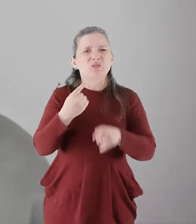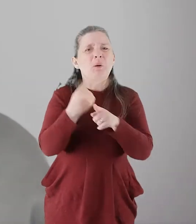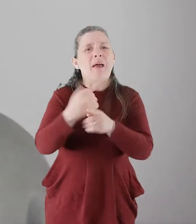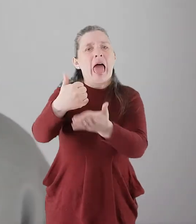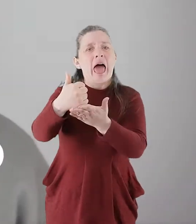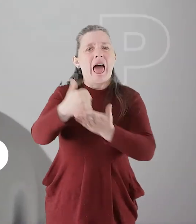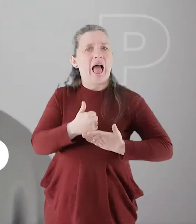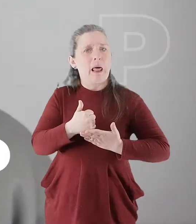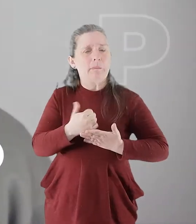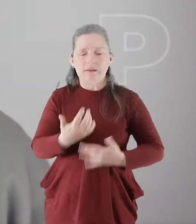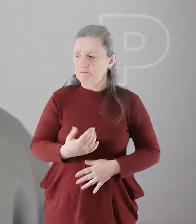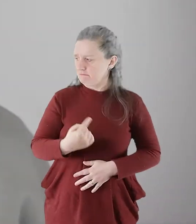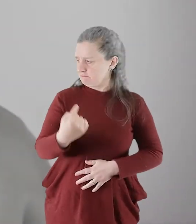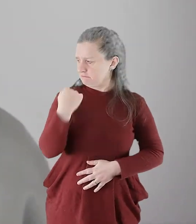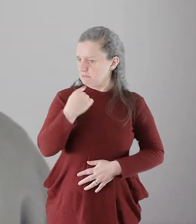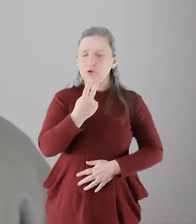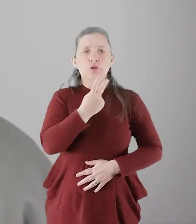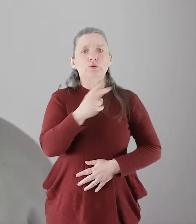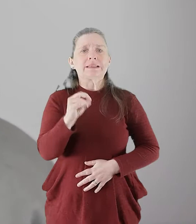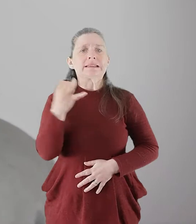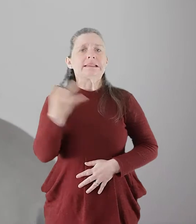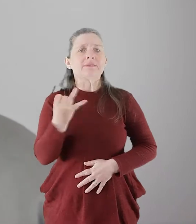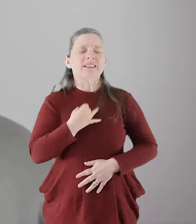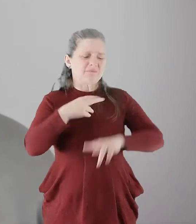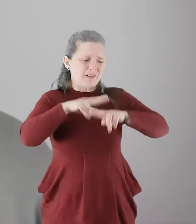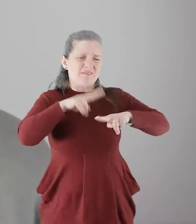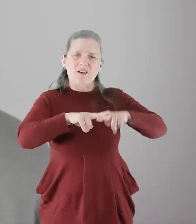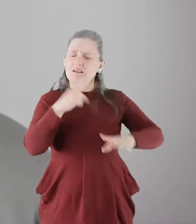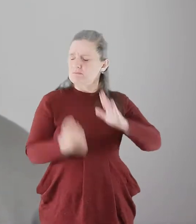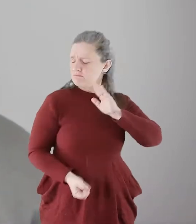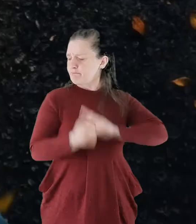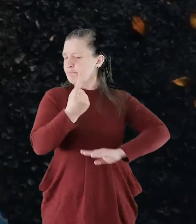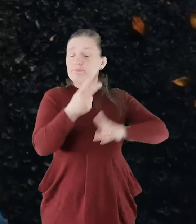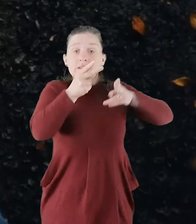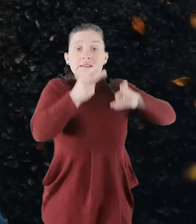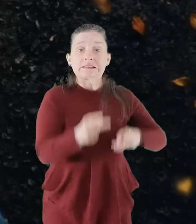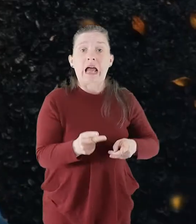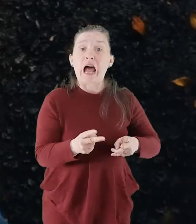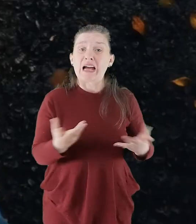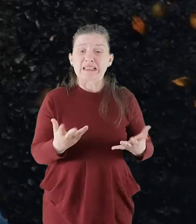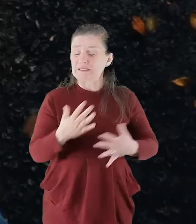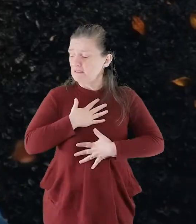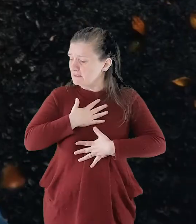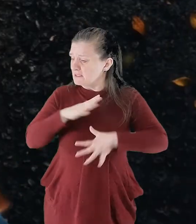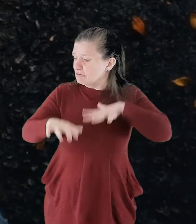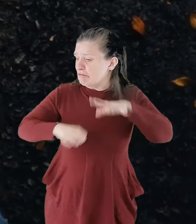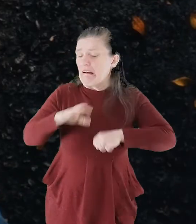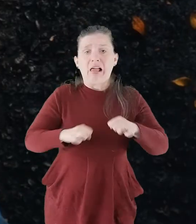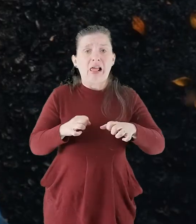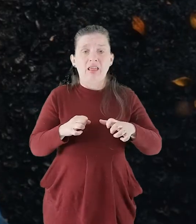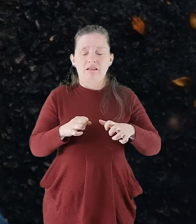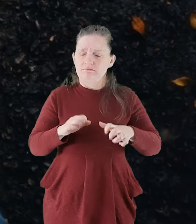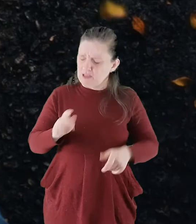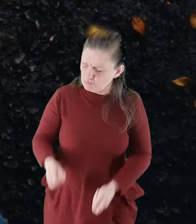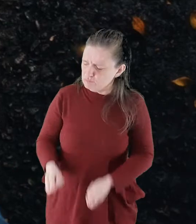about help. Now, in 2017, I lost my dad quite suddenly. He passed away, and I really struggled to deal with it.